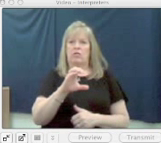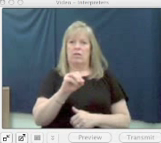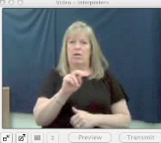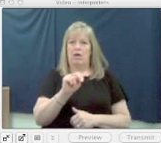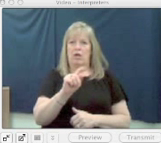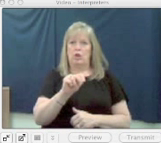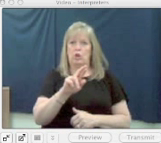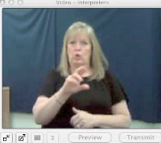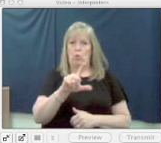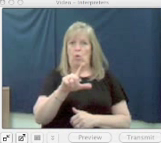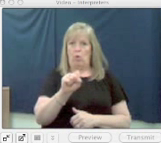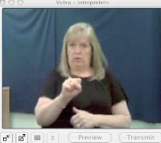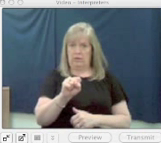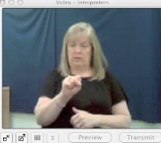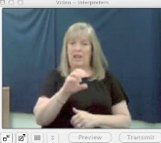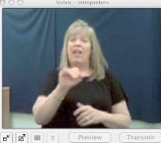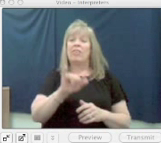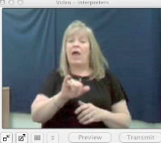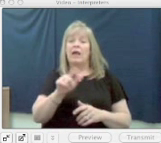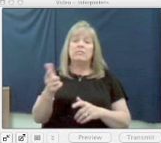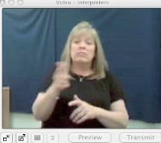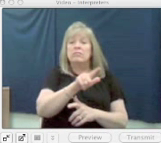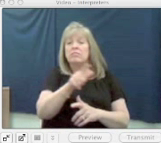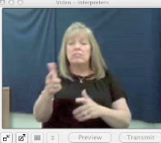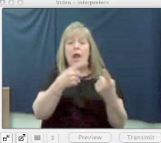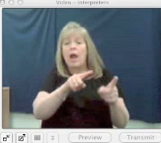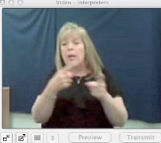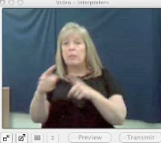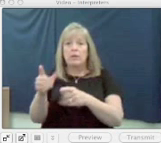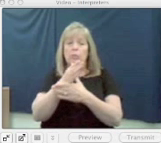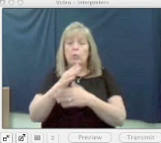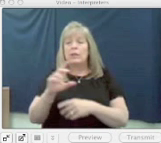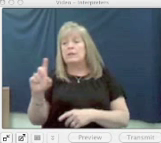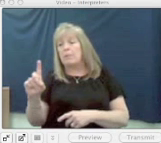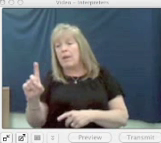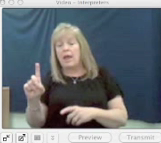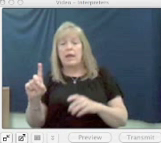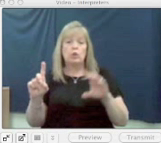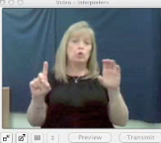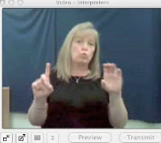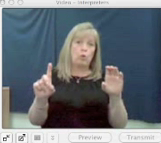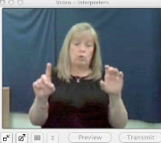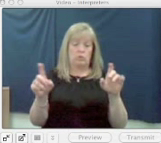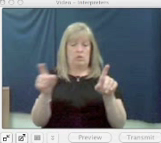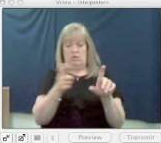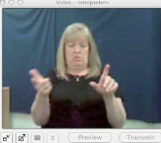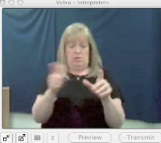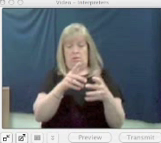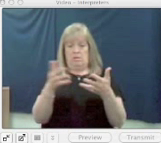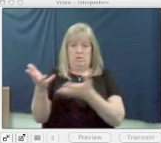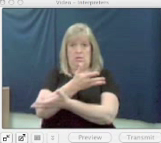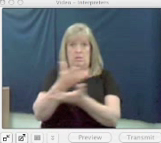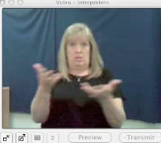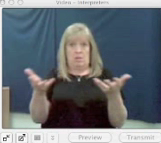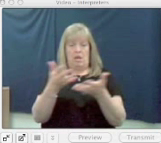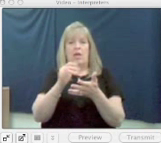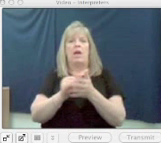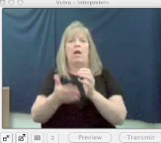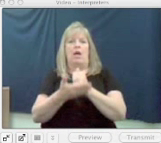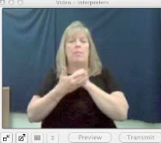interactive dynamic between demands and controls that allows us to understand the context of work.